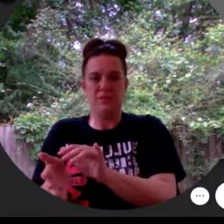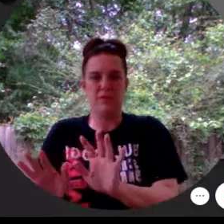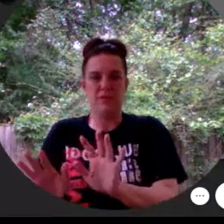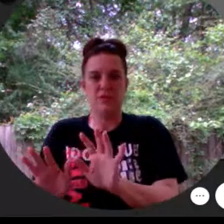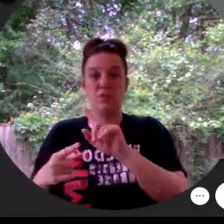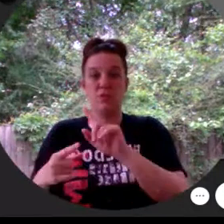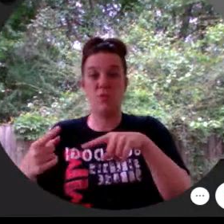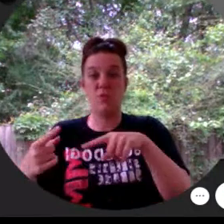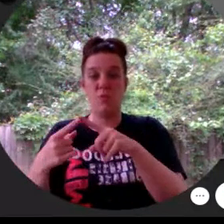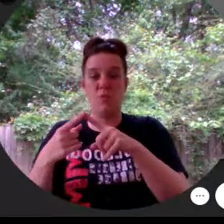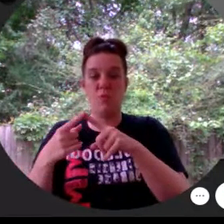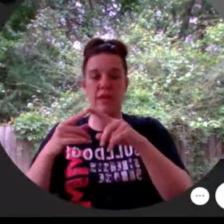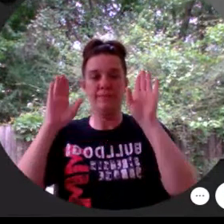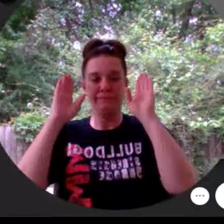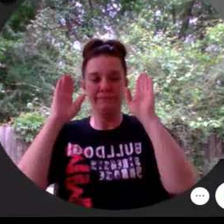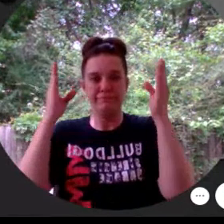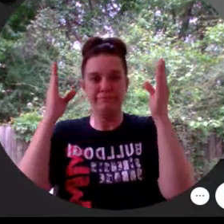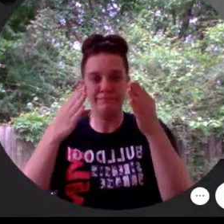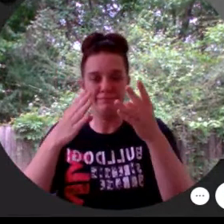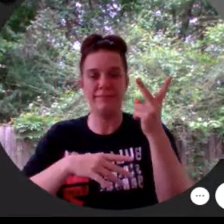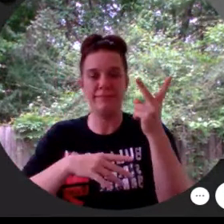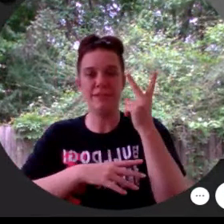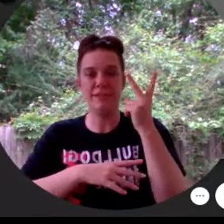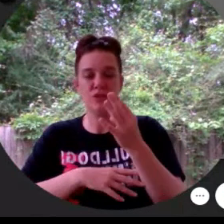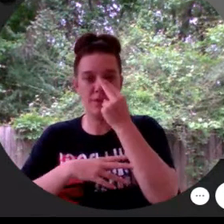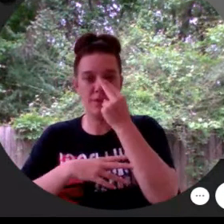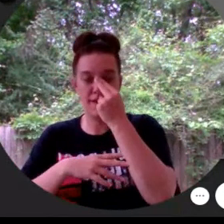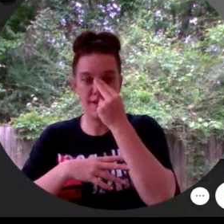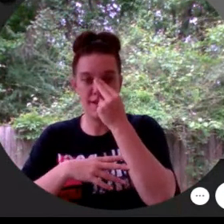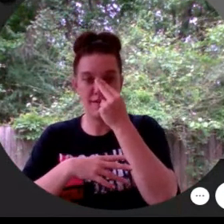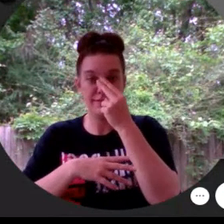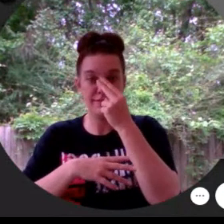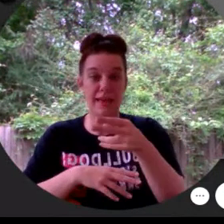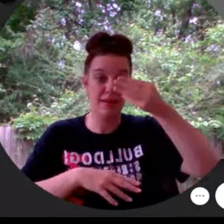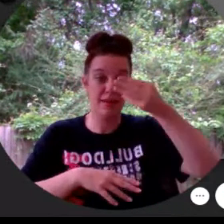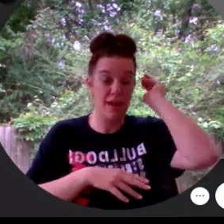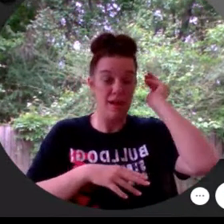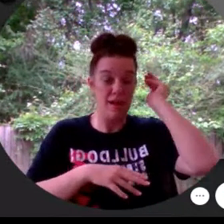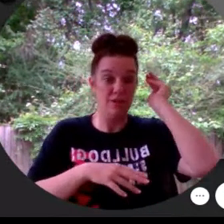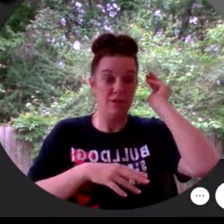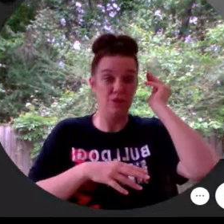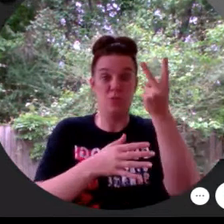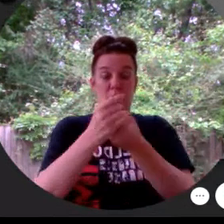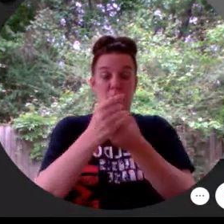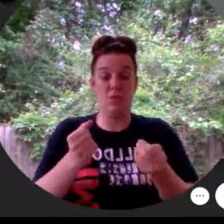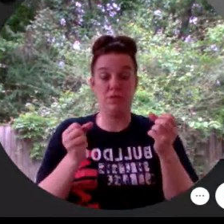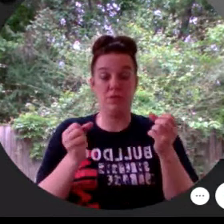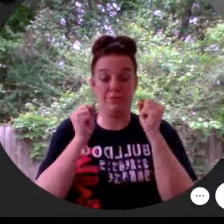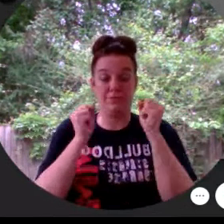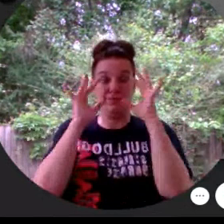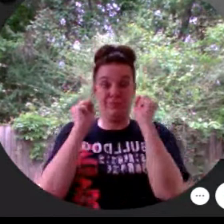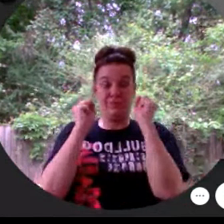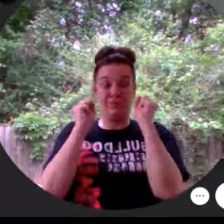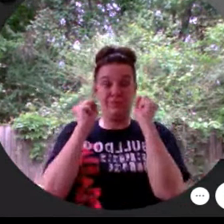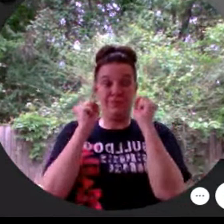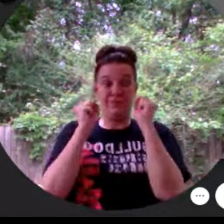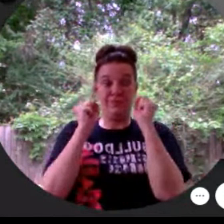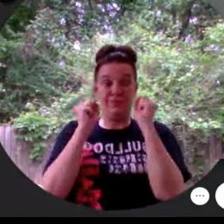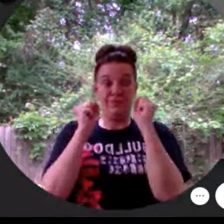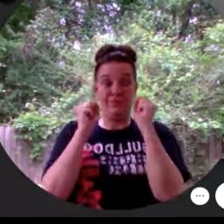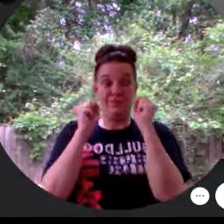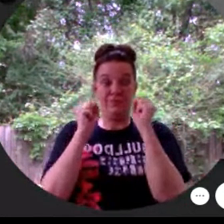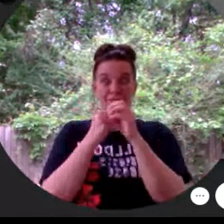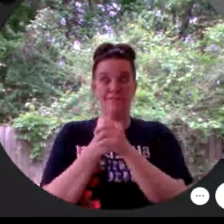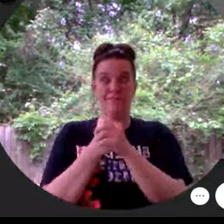he saw Niles and then Miles, who were too stunned to not look stunned.